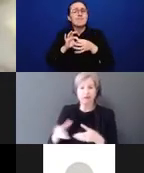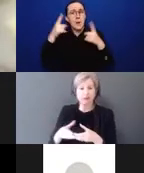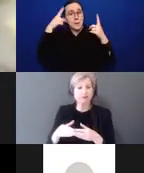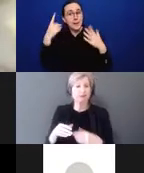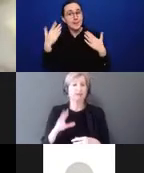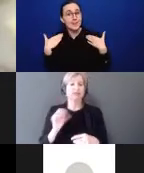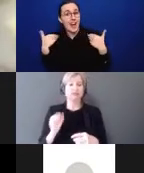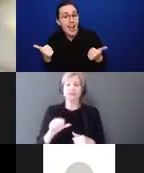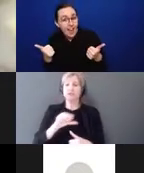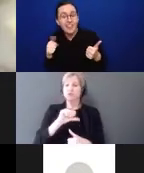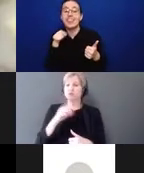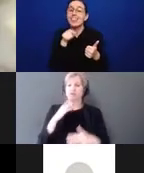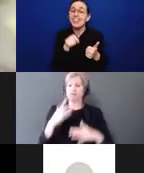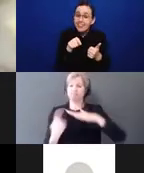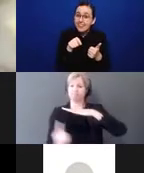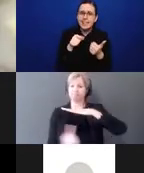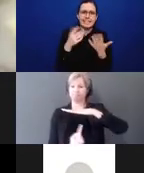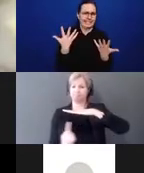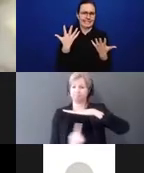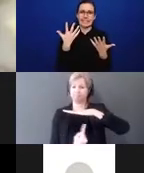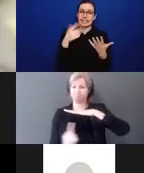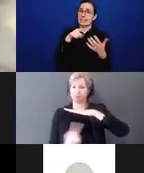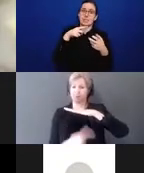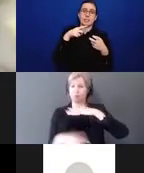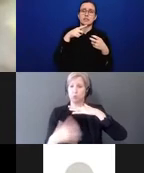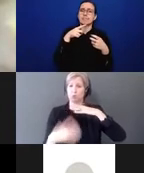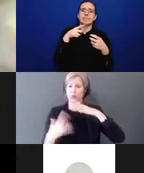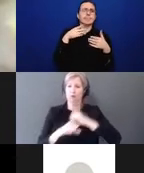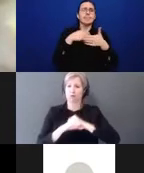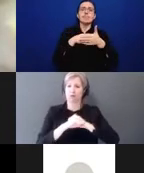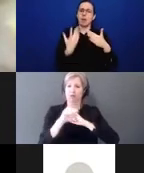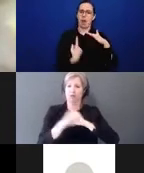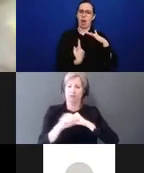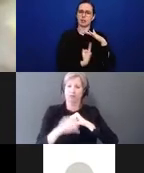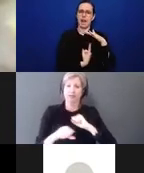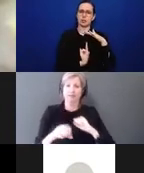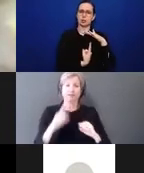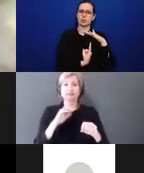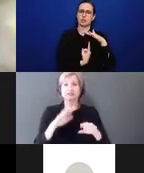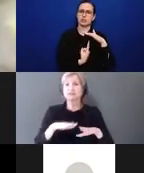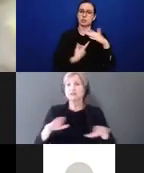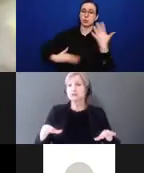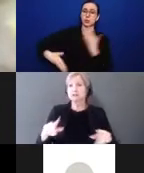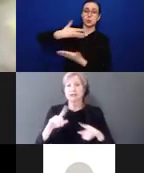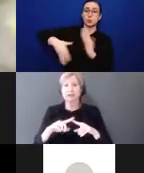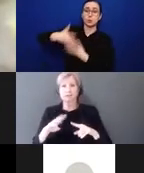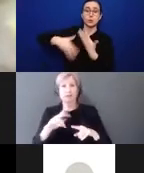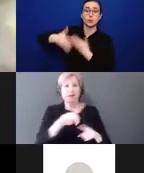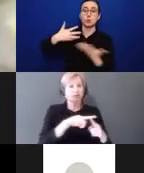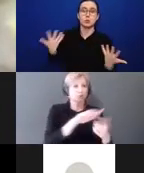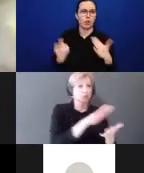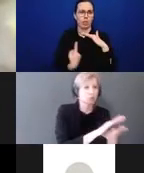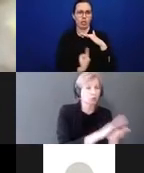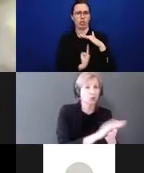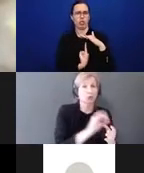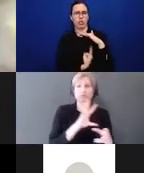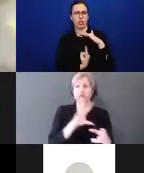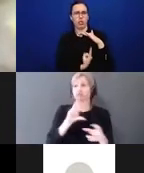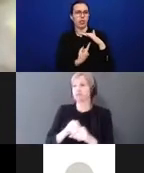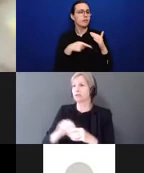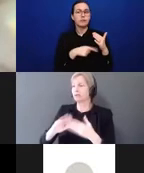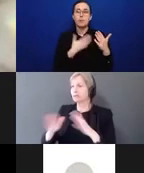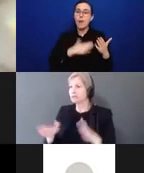isolation that was sometimes prolonged for children who could not easily return to school or to community activities while